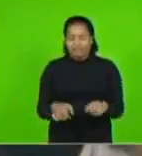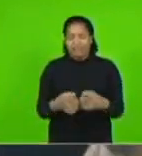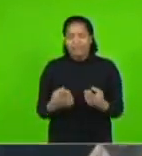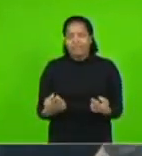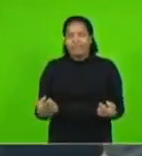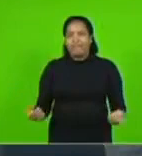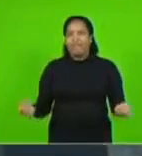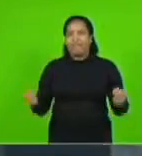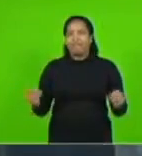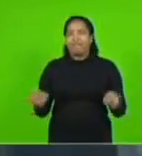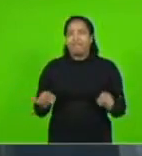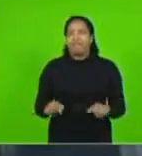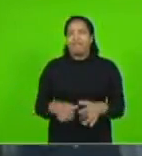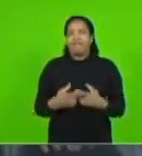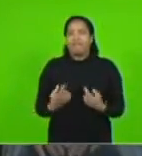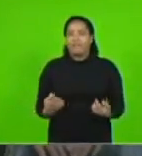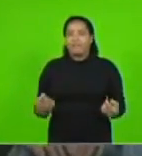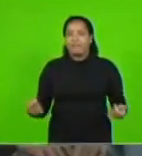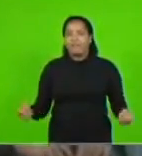Glory to God.